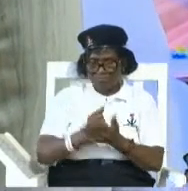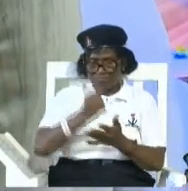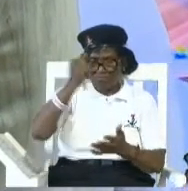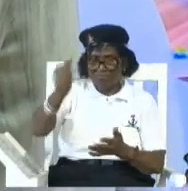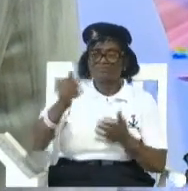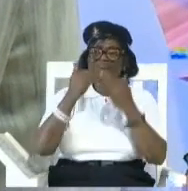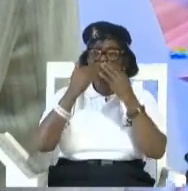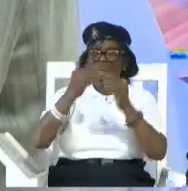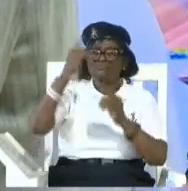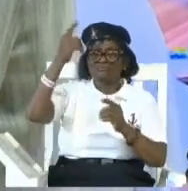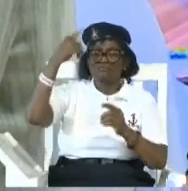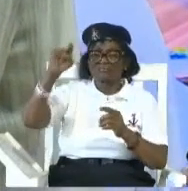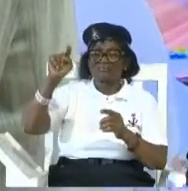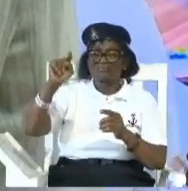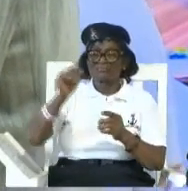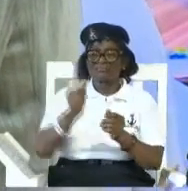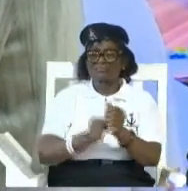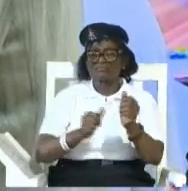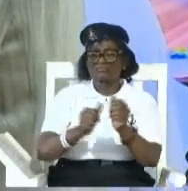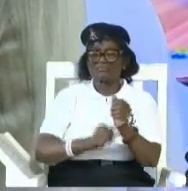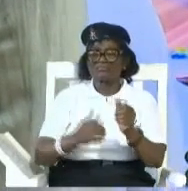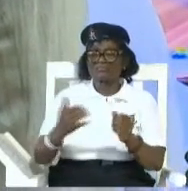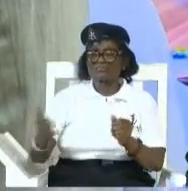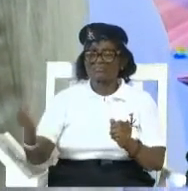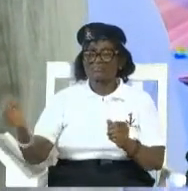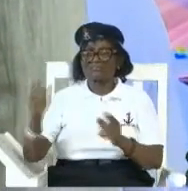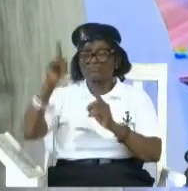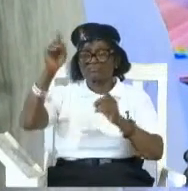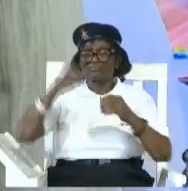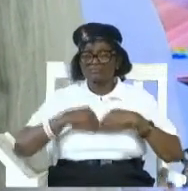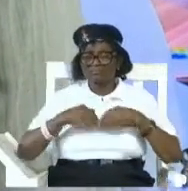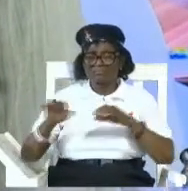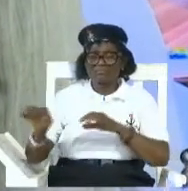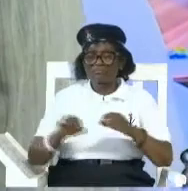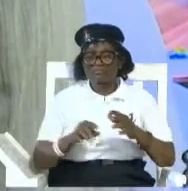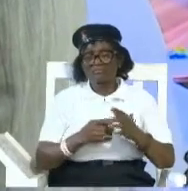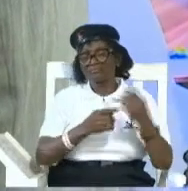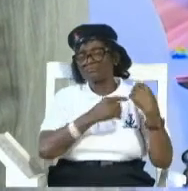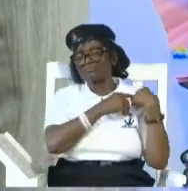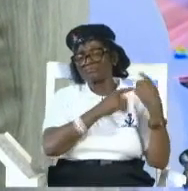Thank you for everything you've done since the beginning of the convention.